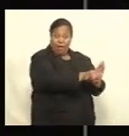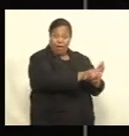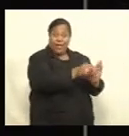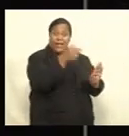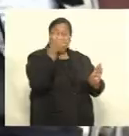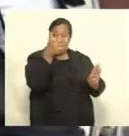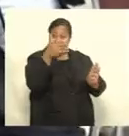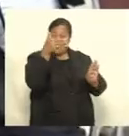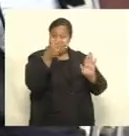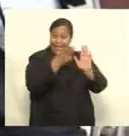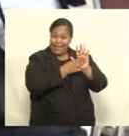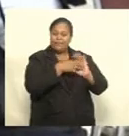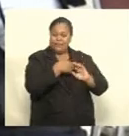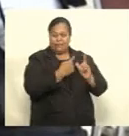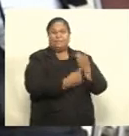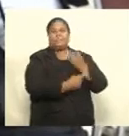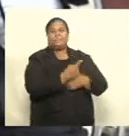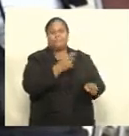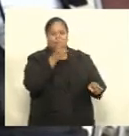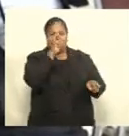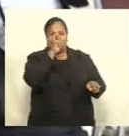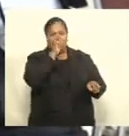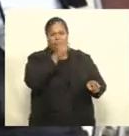safety measures.